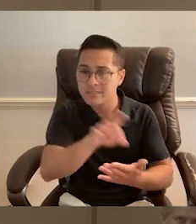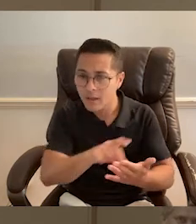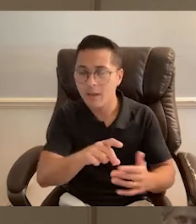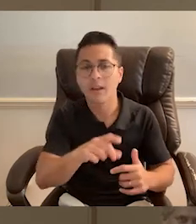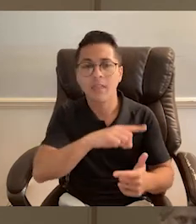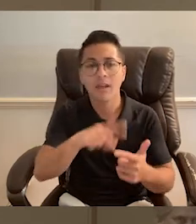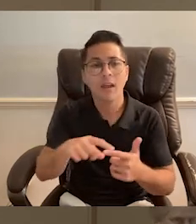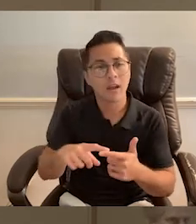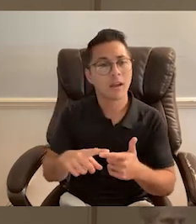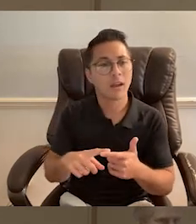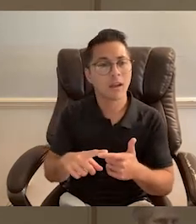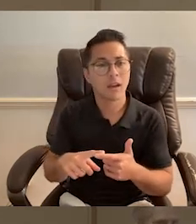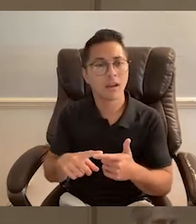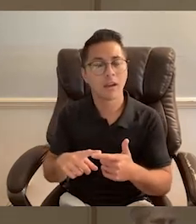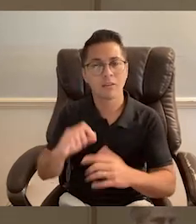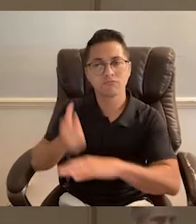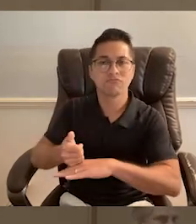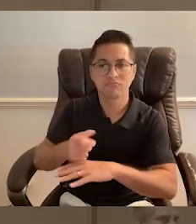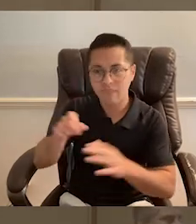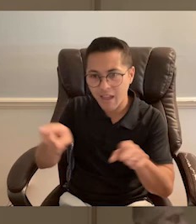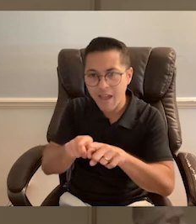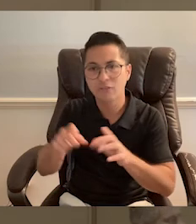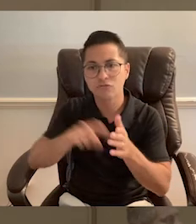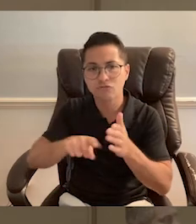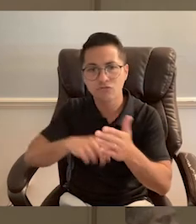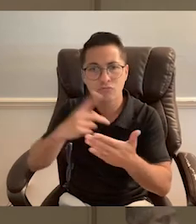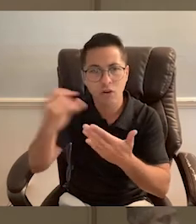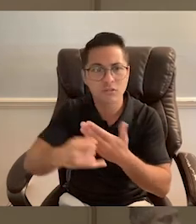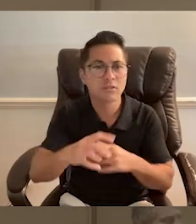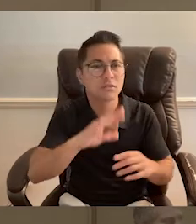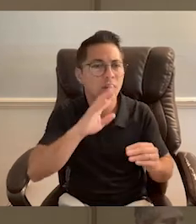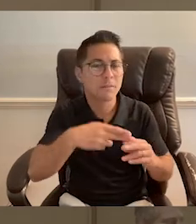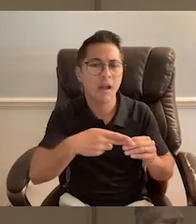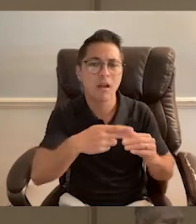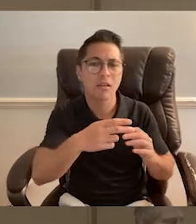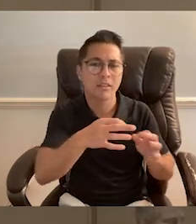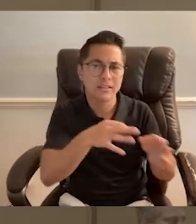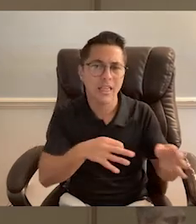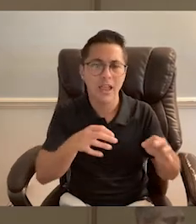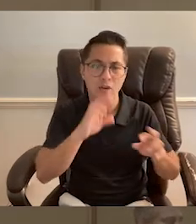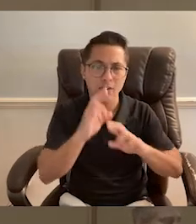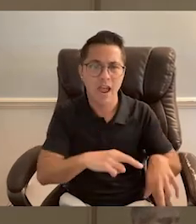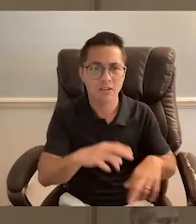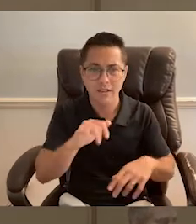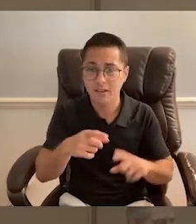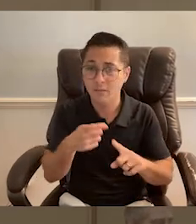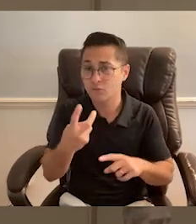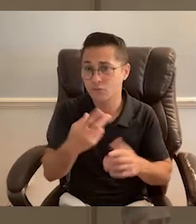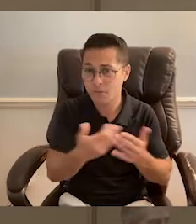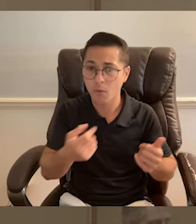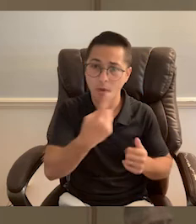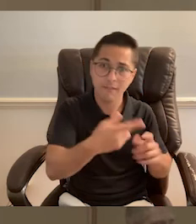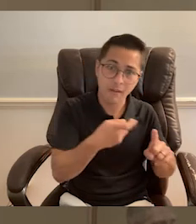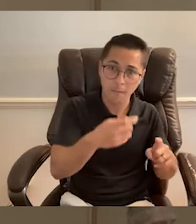to do to get the red object, or we have to instruct it, go forward, Well, go right? it doesn't know what you want, right? Since